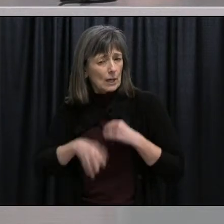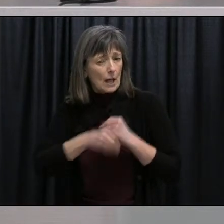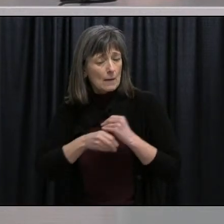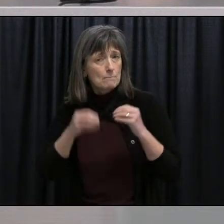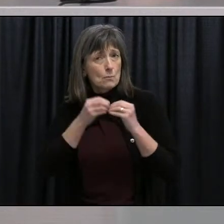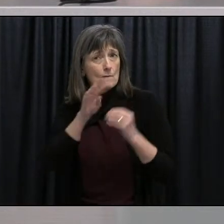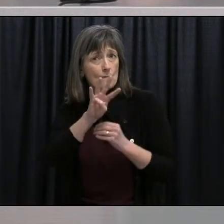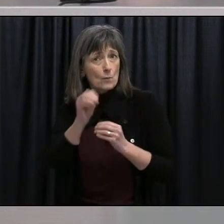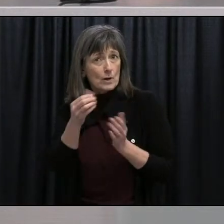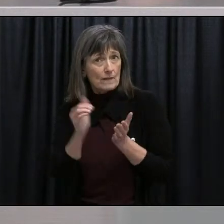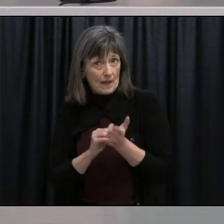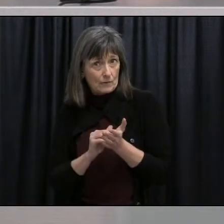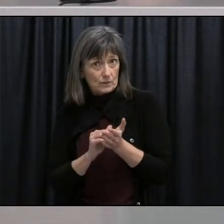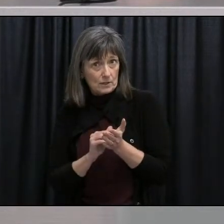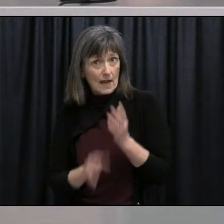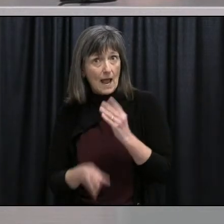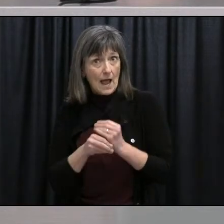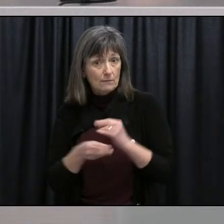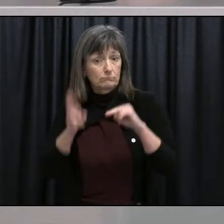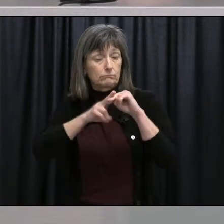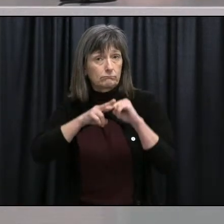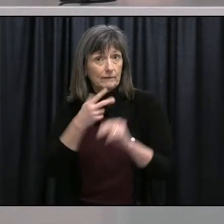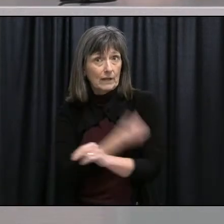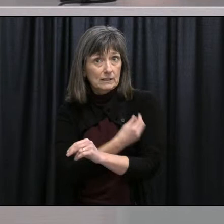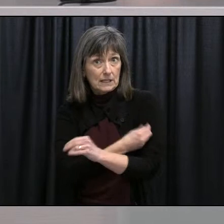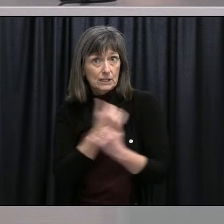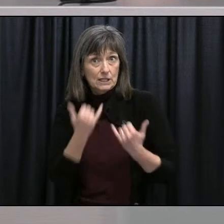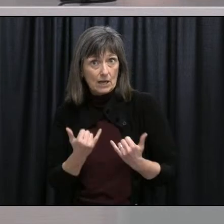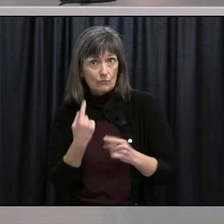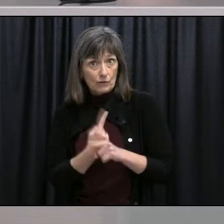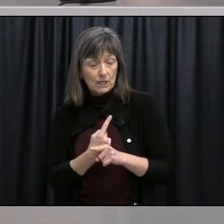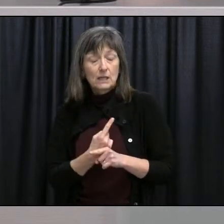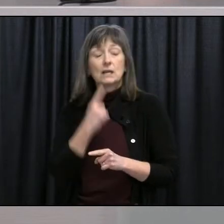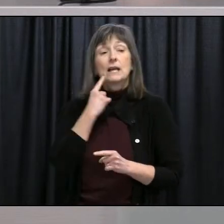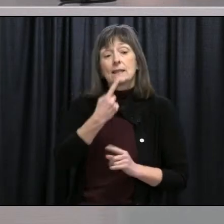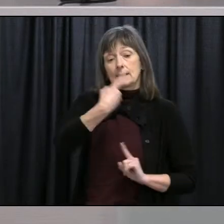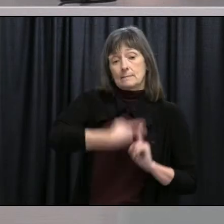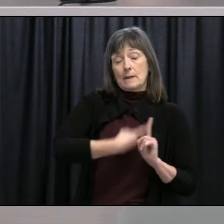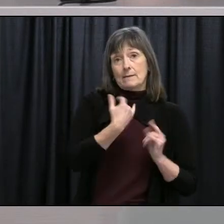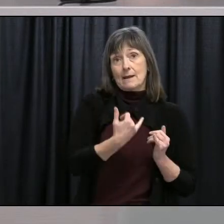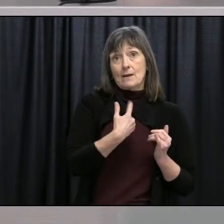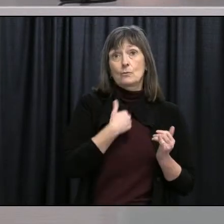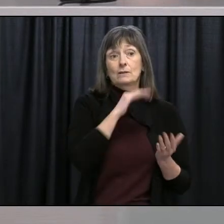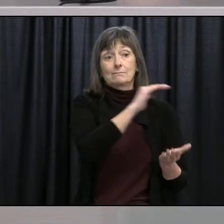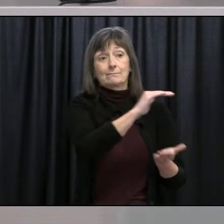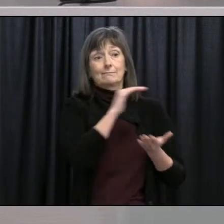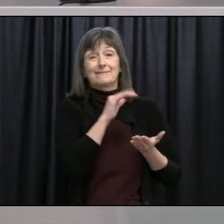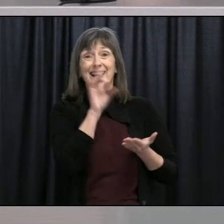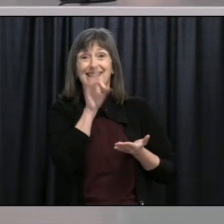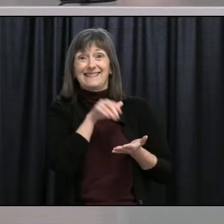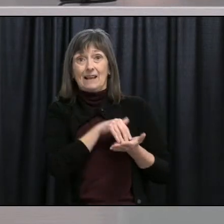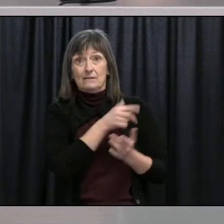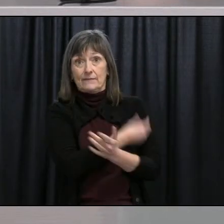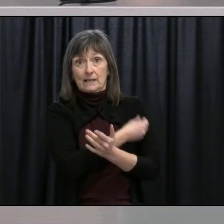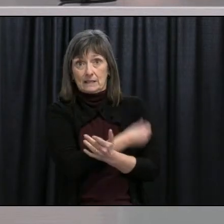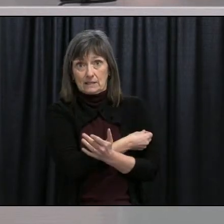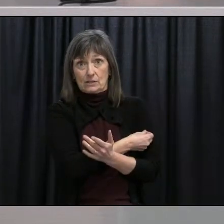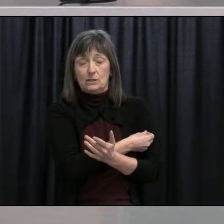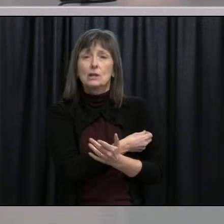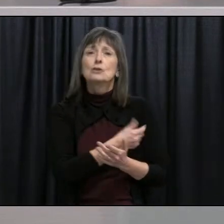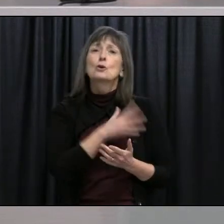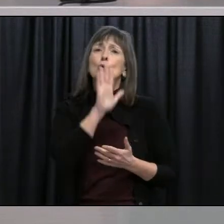the 40,000 that were planned. So with 80,000 vaccinations this month, how far do you expect to work your way through the priority groups?